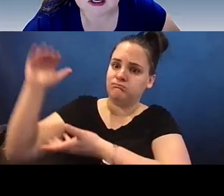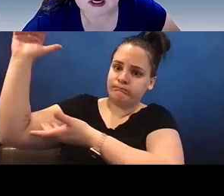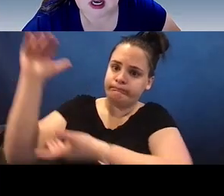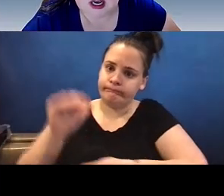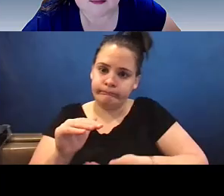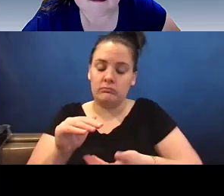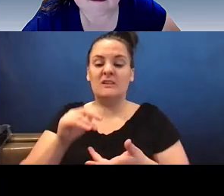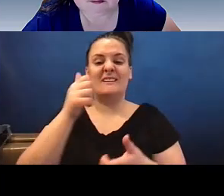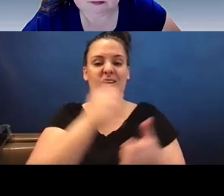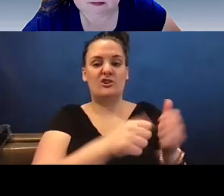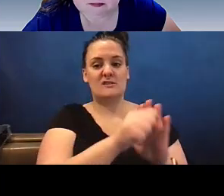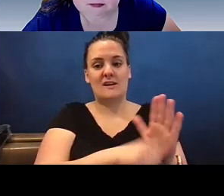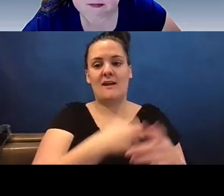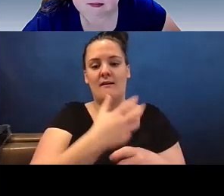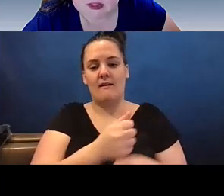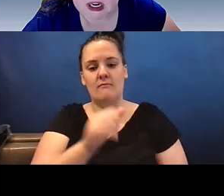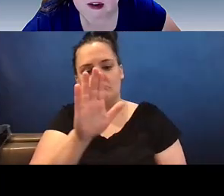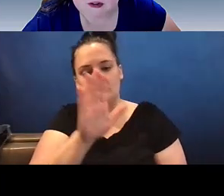grant